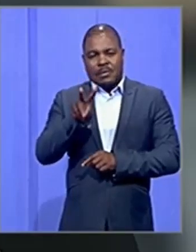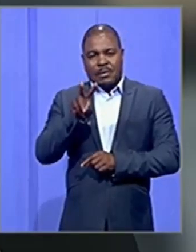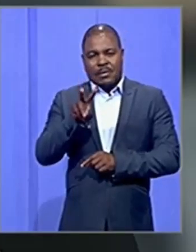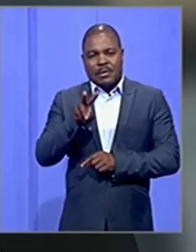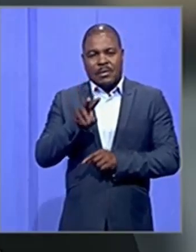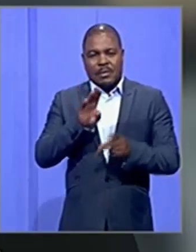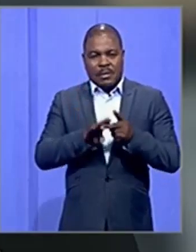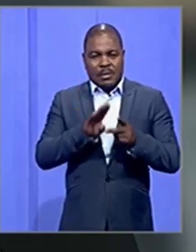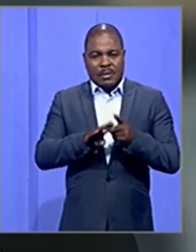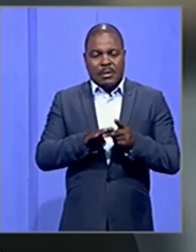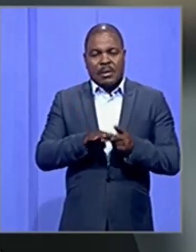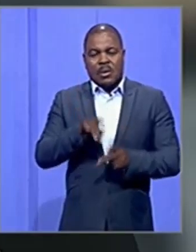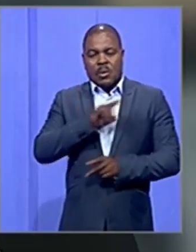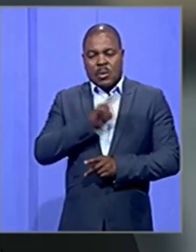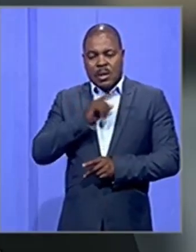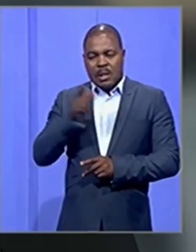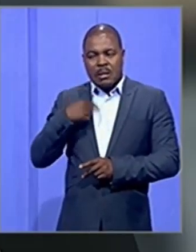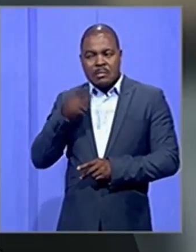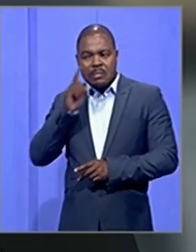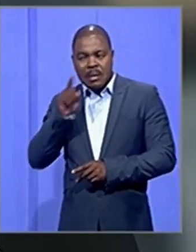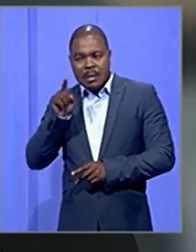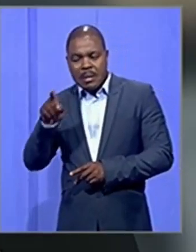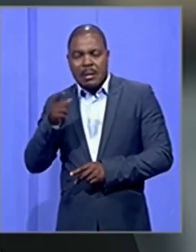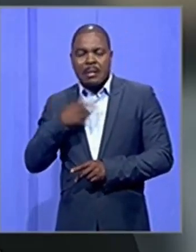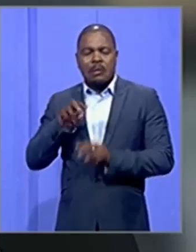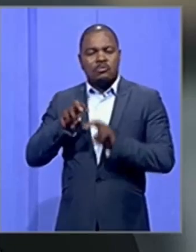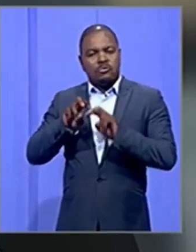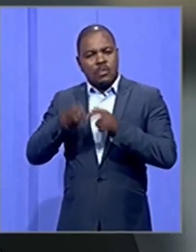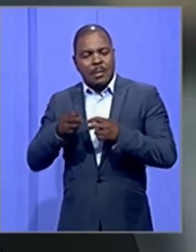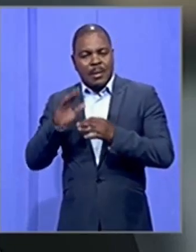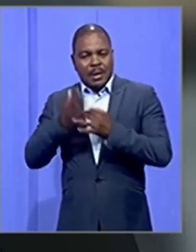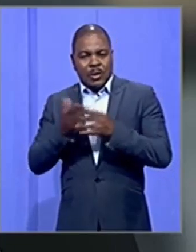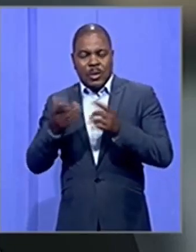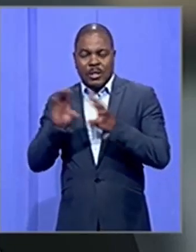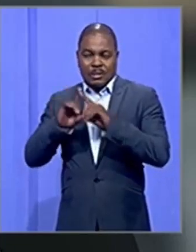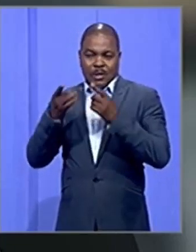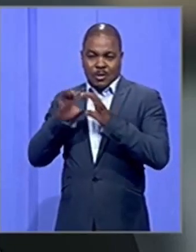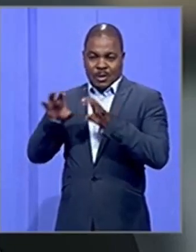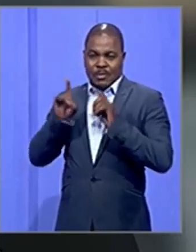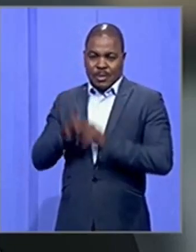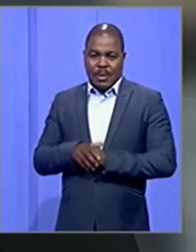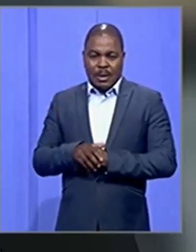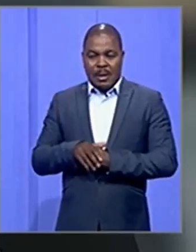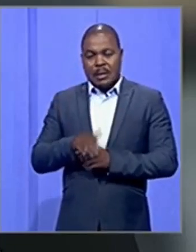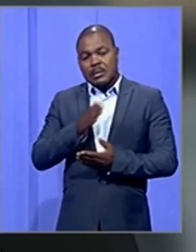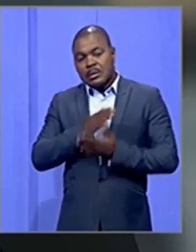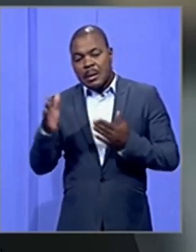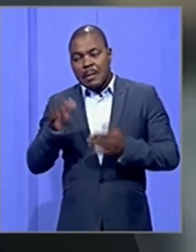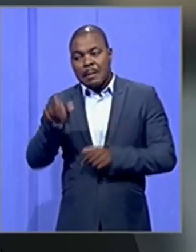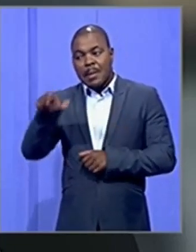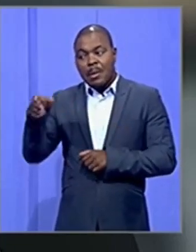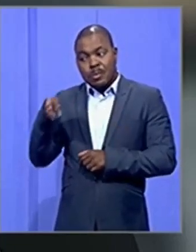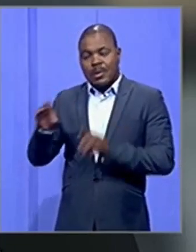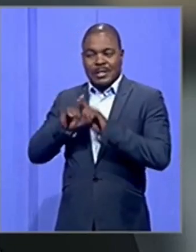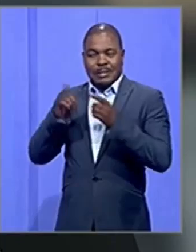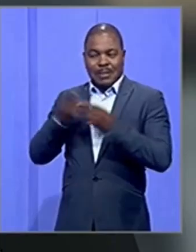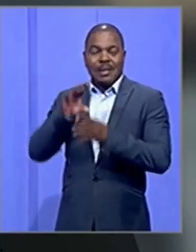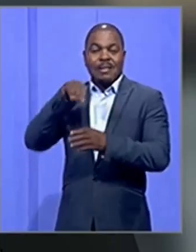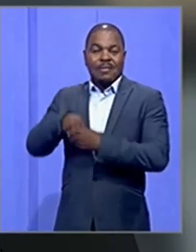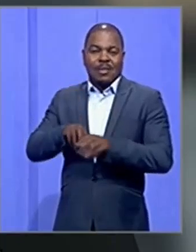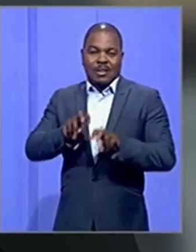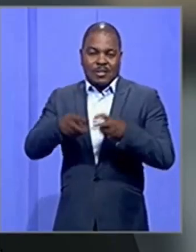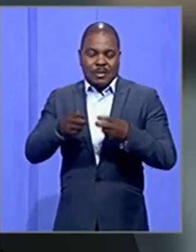sexual harassment cases at the Northern Cape Department of Education. These allegations affect certain individuals in the department, with